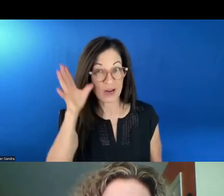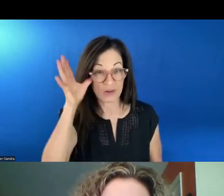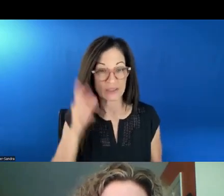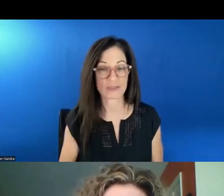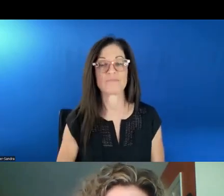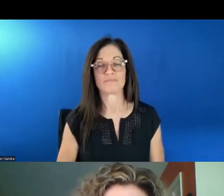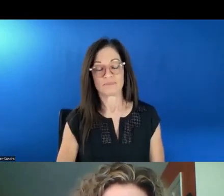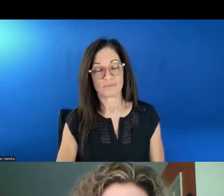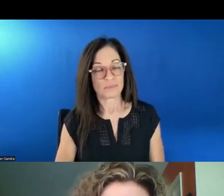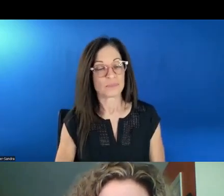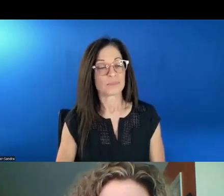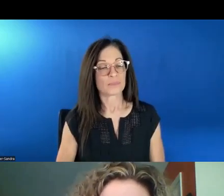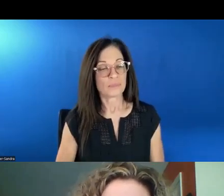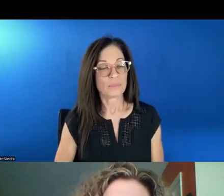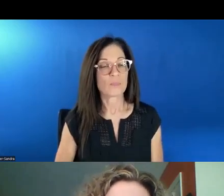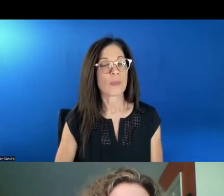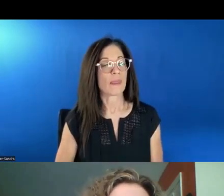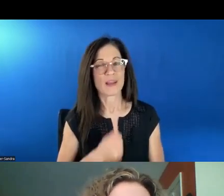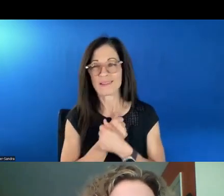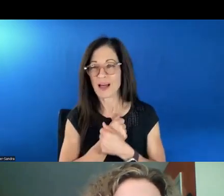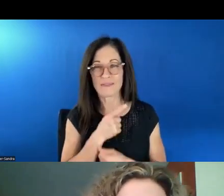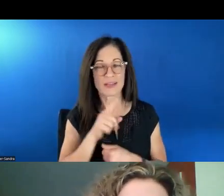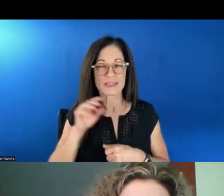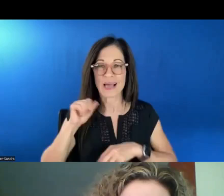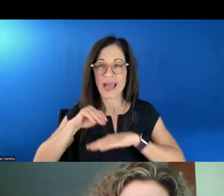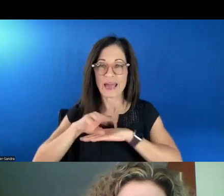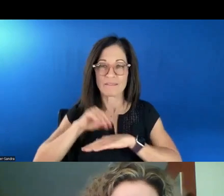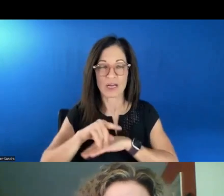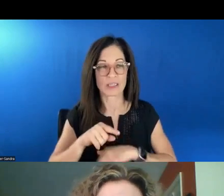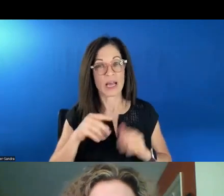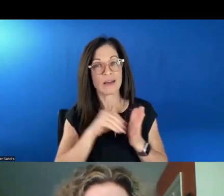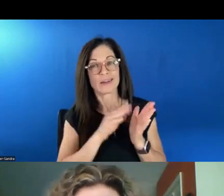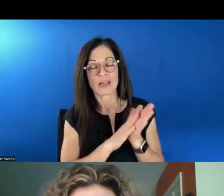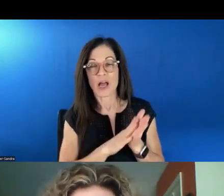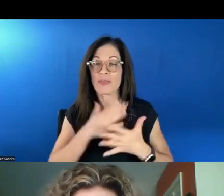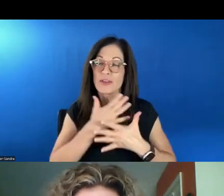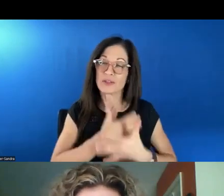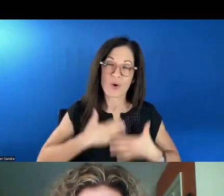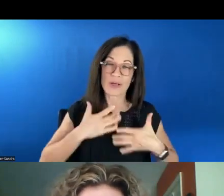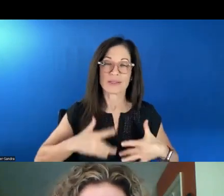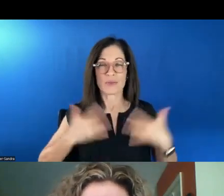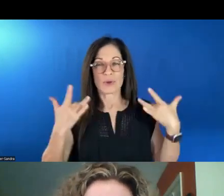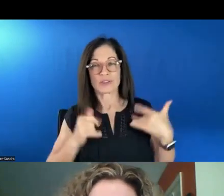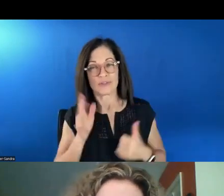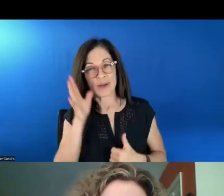Love this advisory. It notes the joys of parenting, the worries of being a